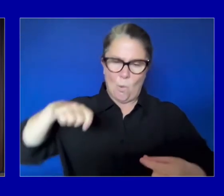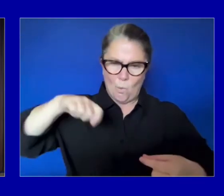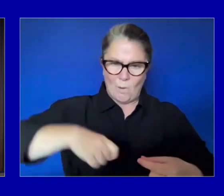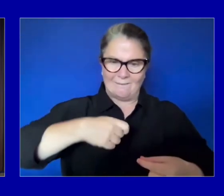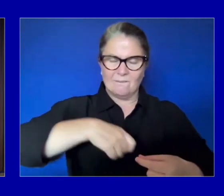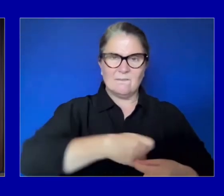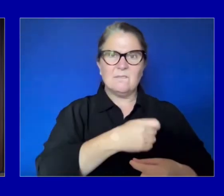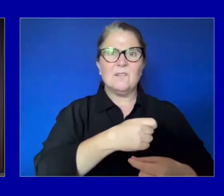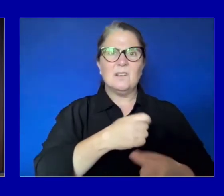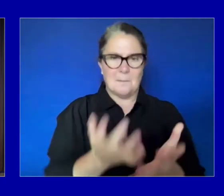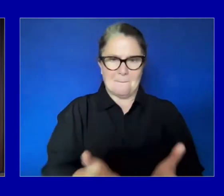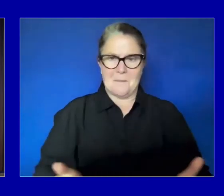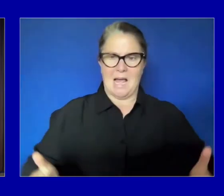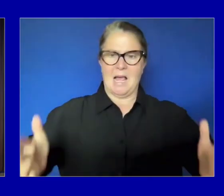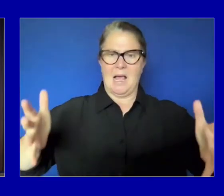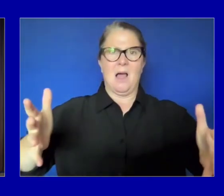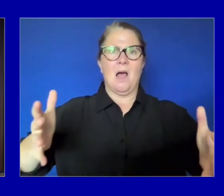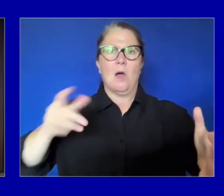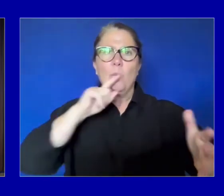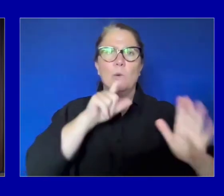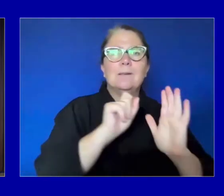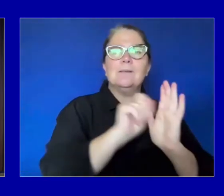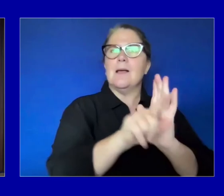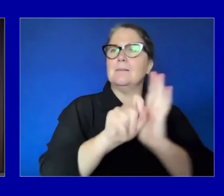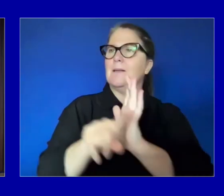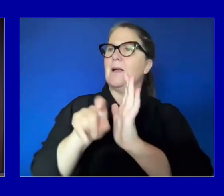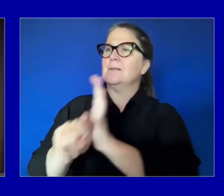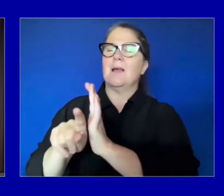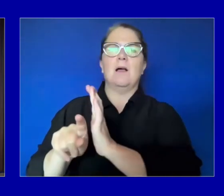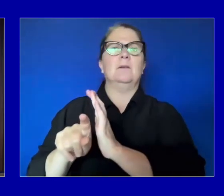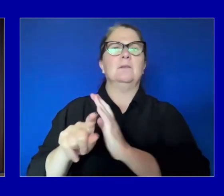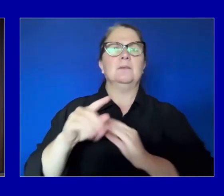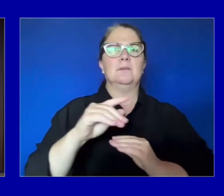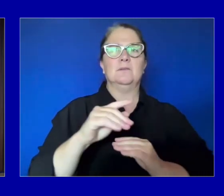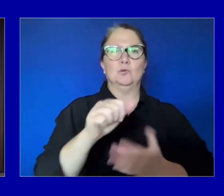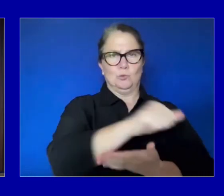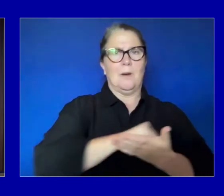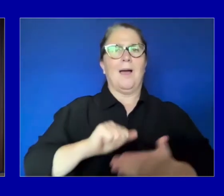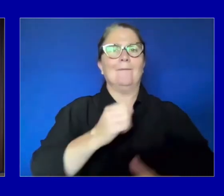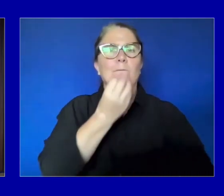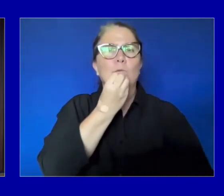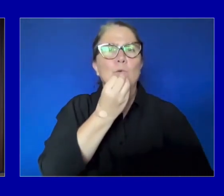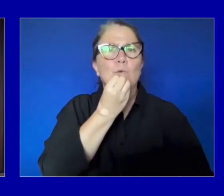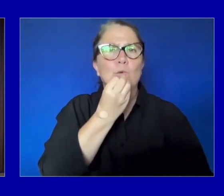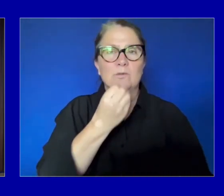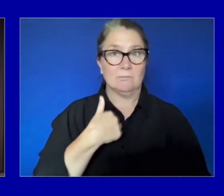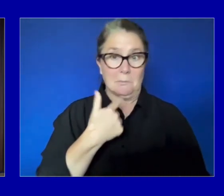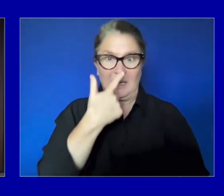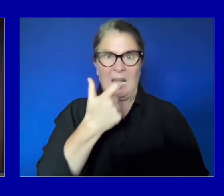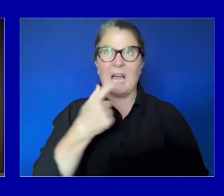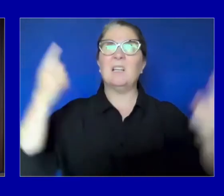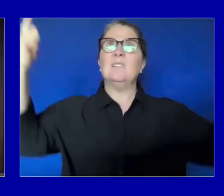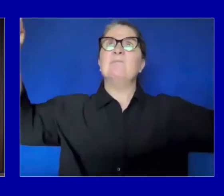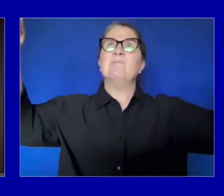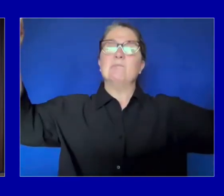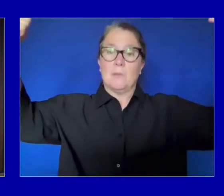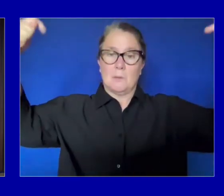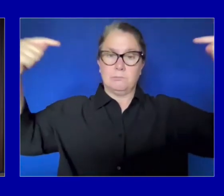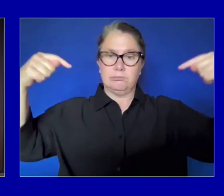and sell the, you know, the baskets to buy food. So I feel very blessed that I've got it from both sides. And, um,